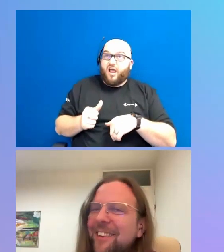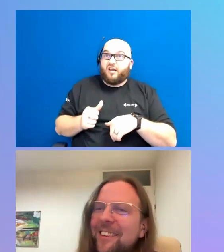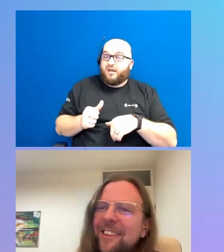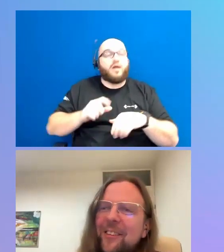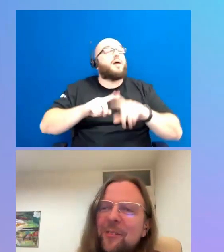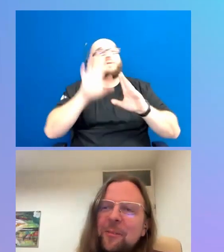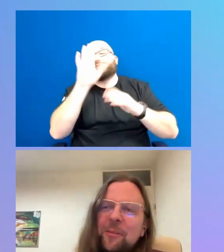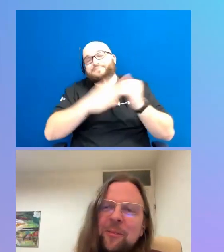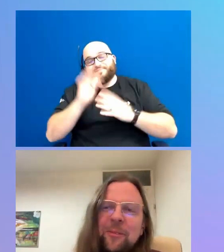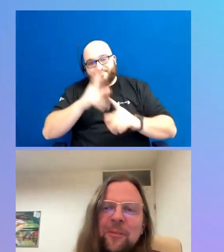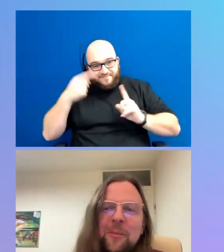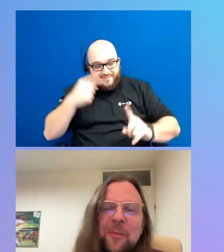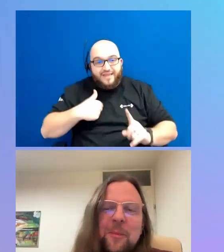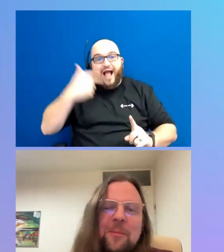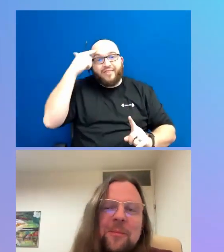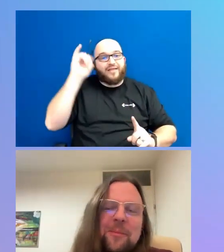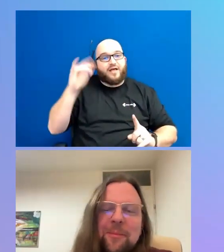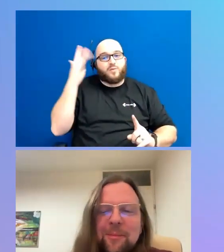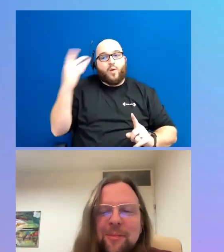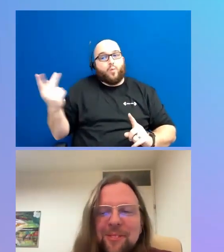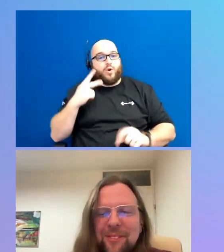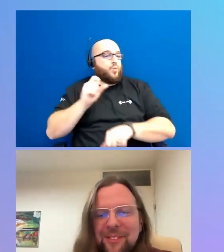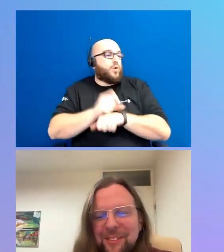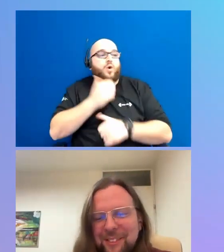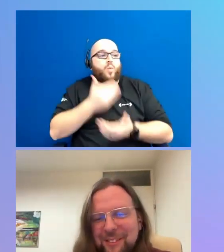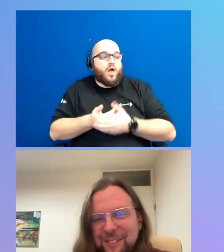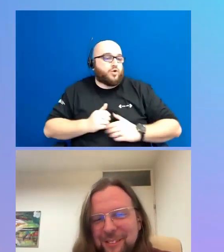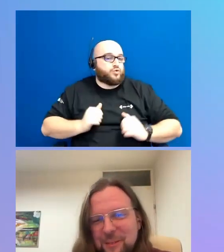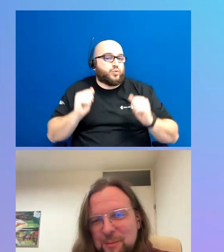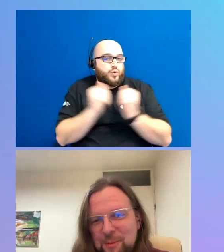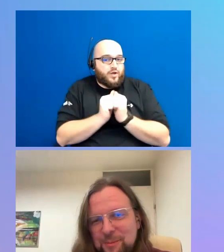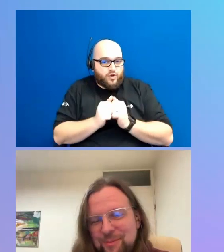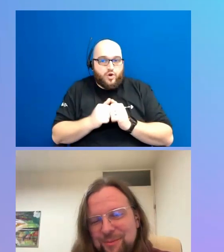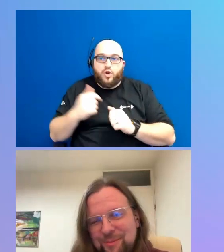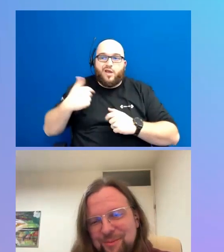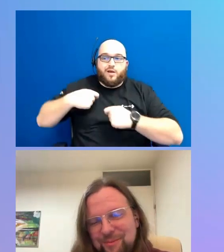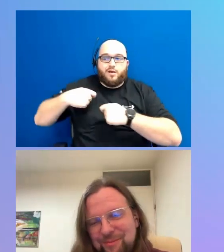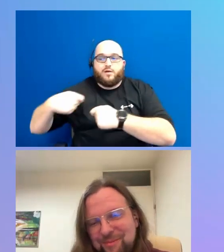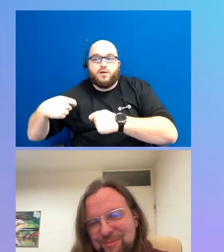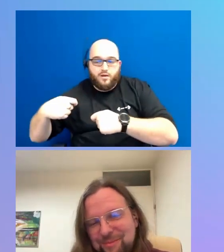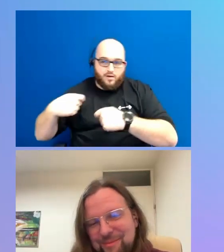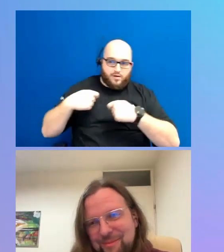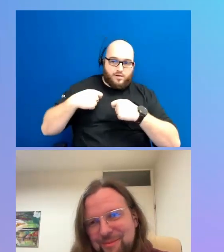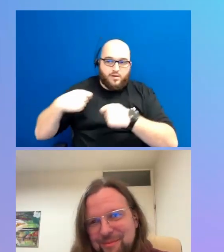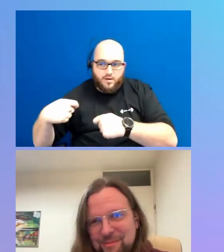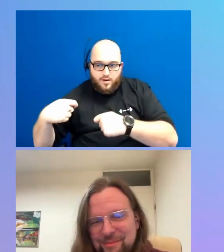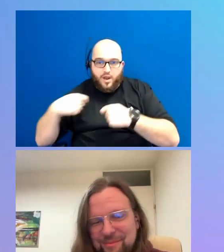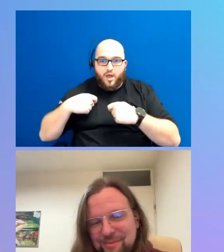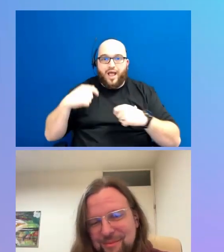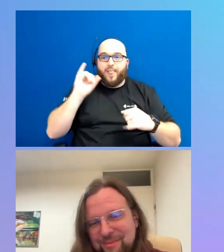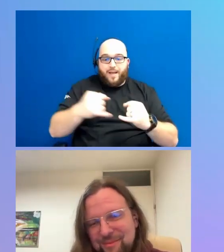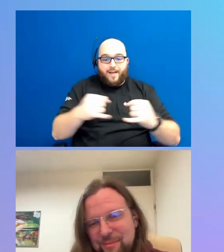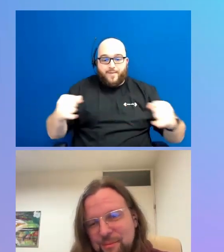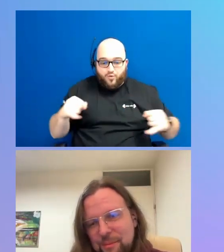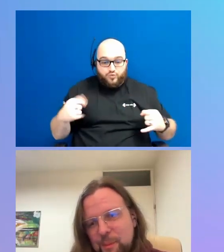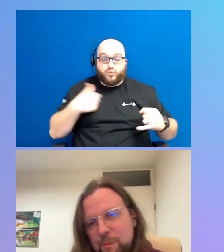And I think that's why we're good together, is that we push and pull on each other and think outside the boundaries. And